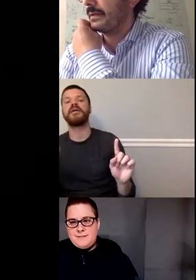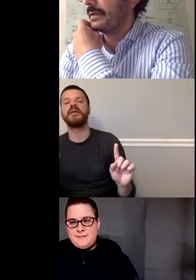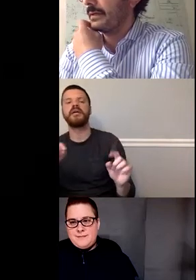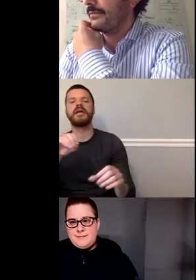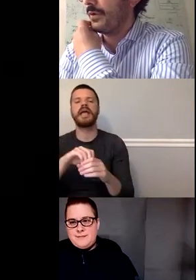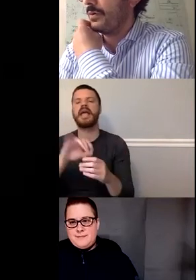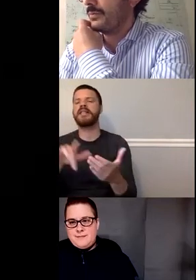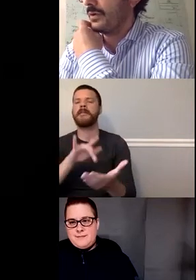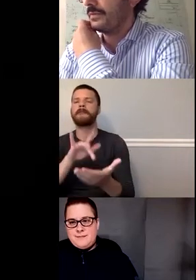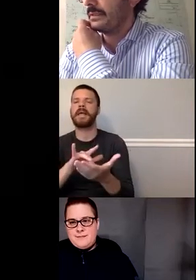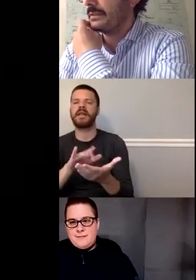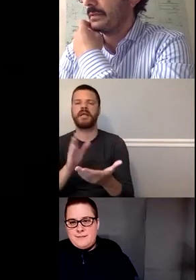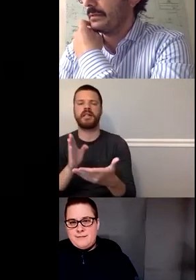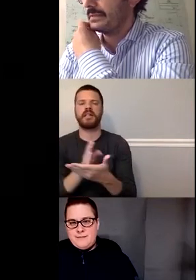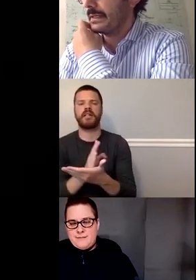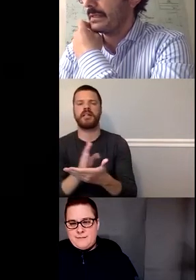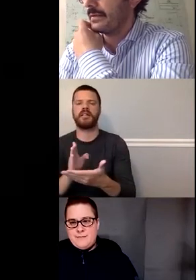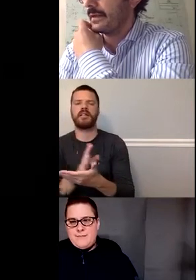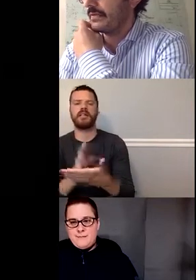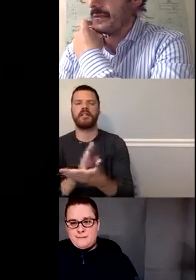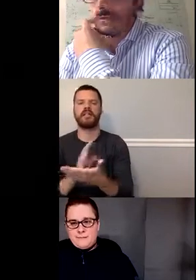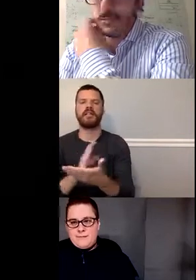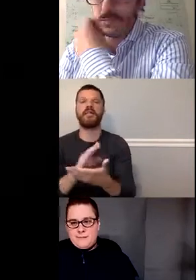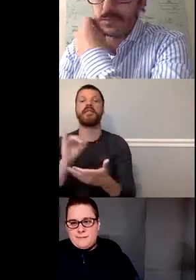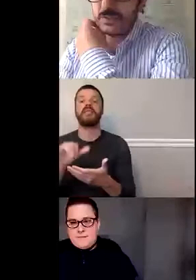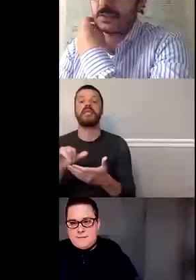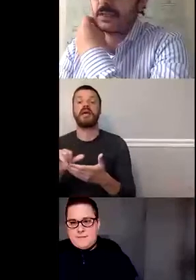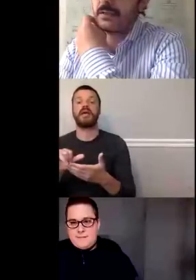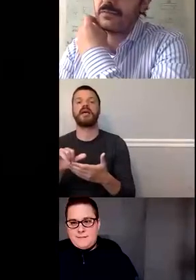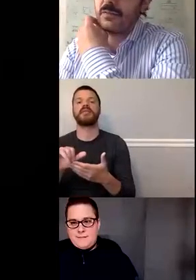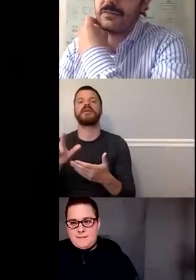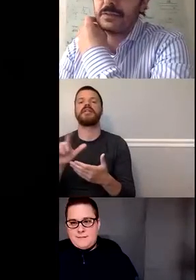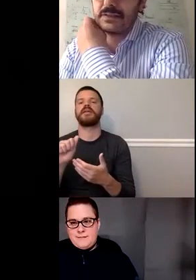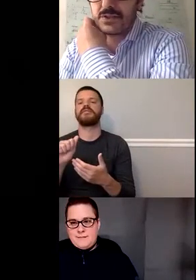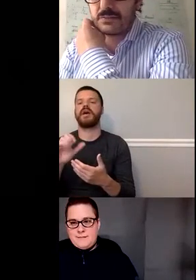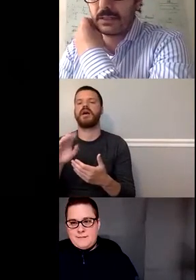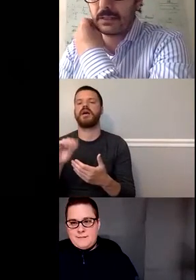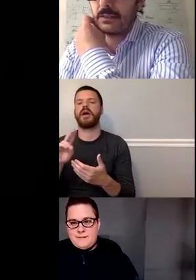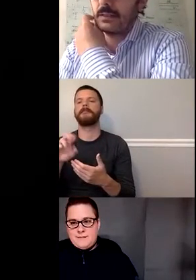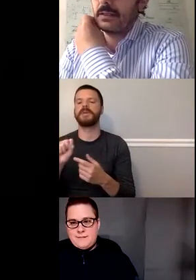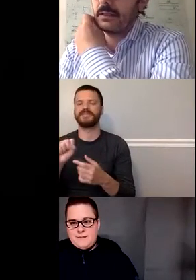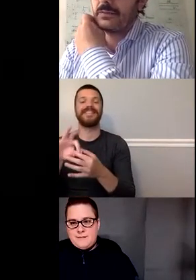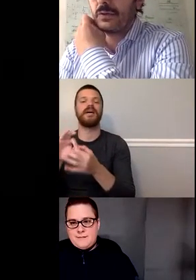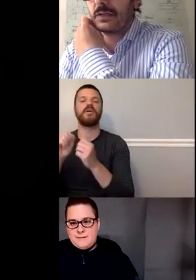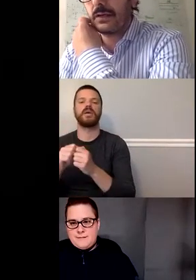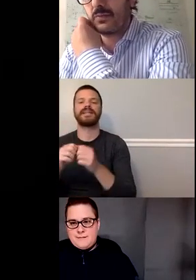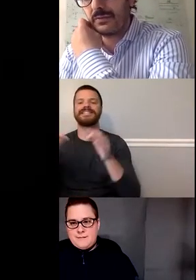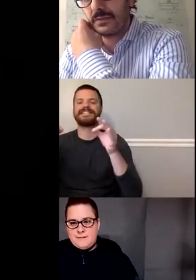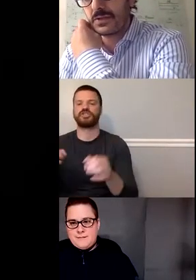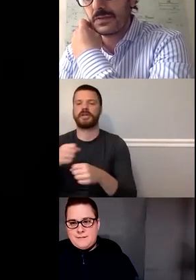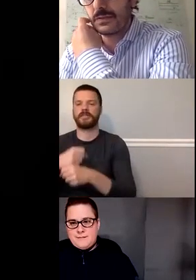Their volume of this area, the left accumbens, which is an area involved in decision-making, in turning